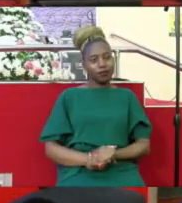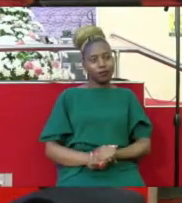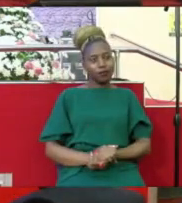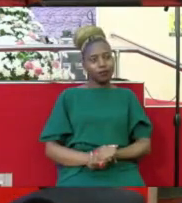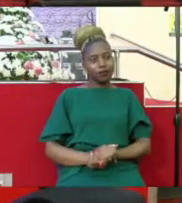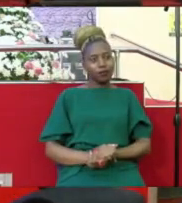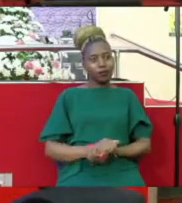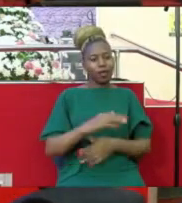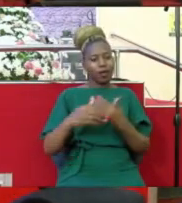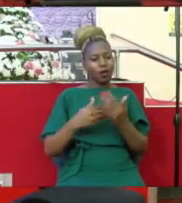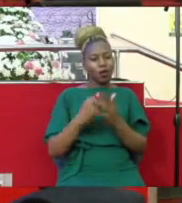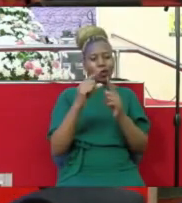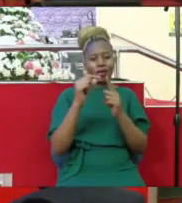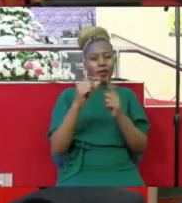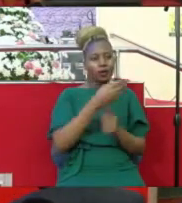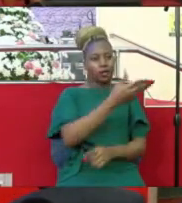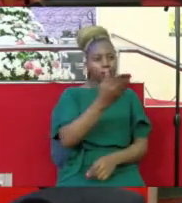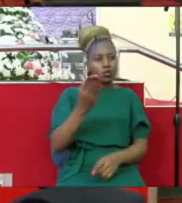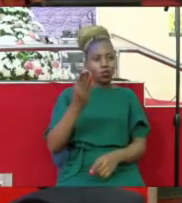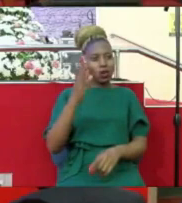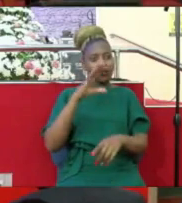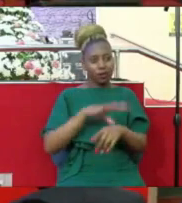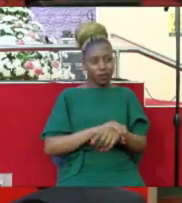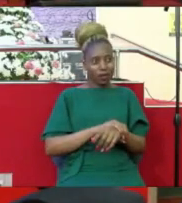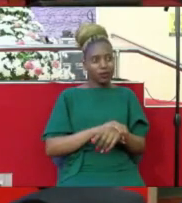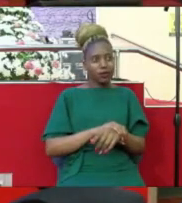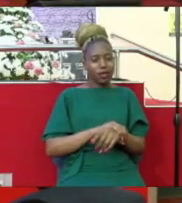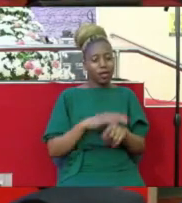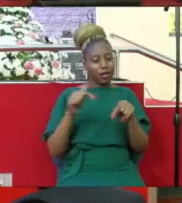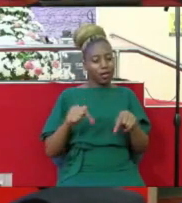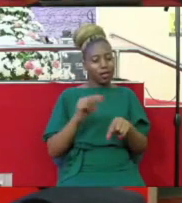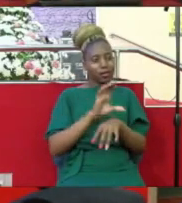that you have received in this church,